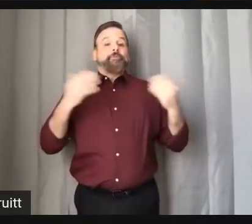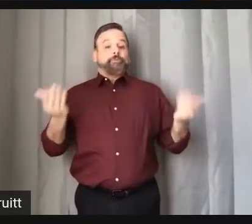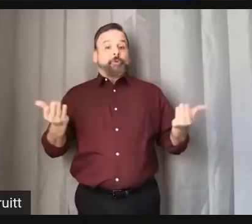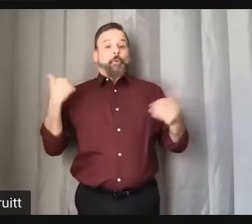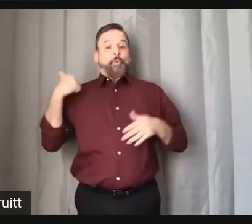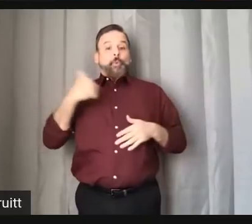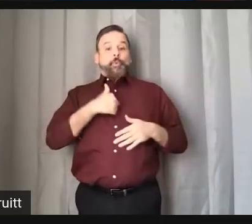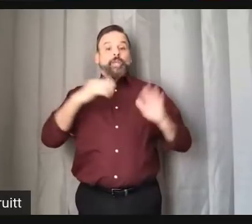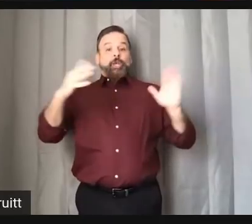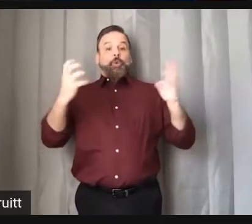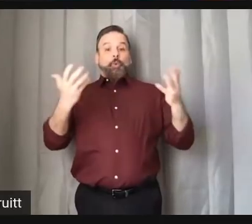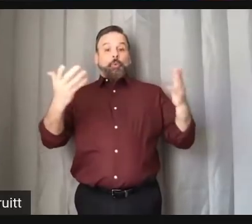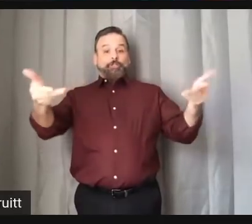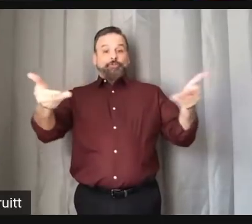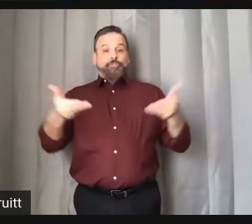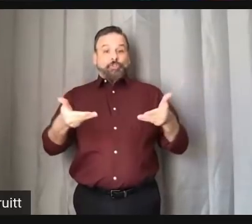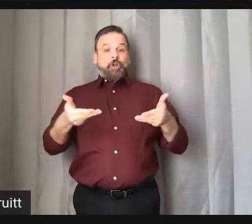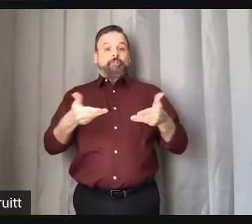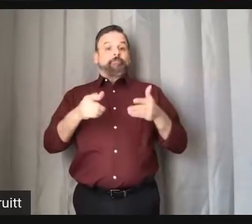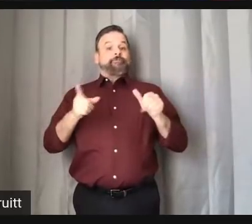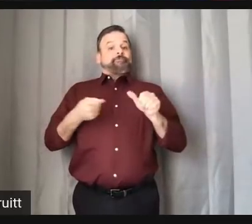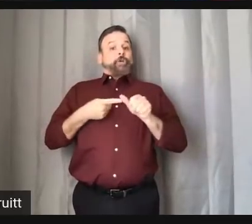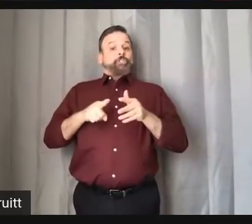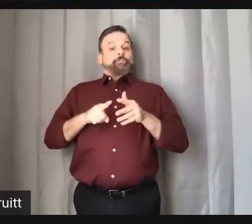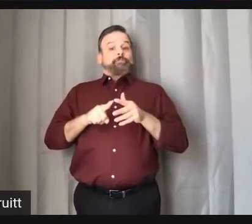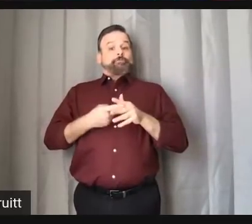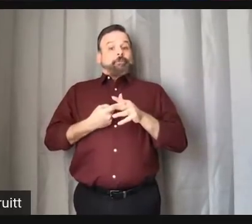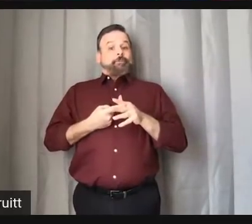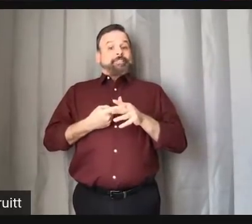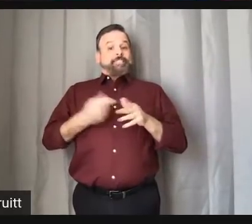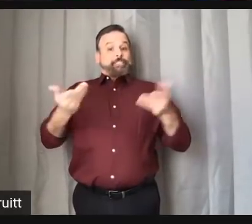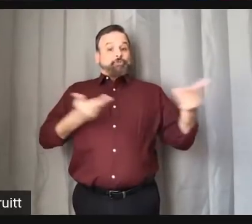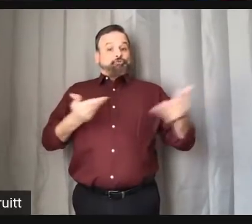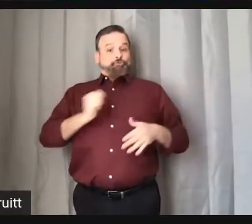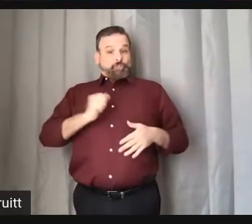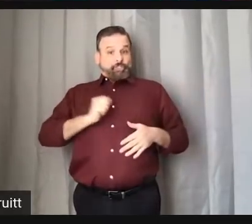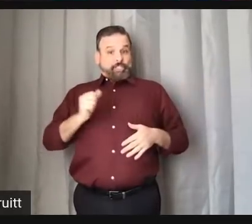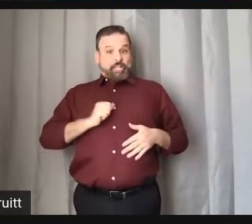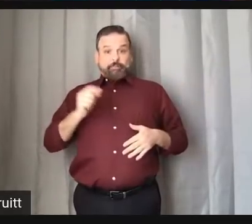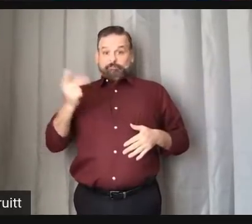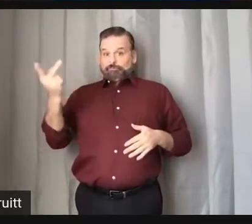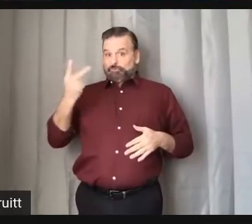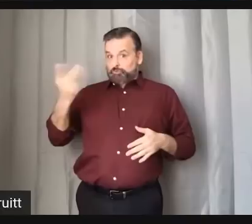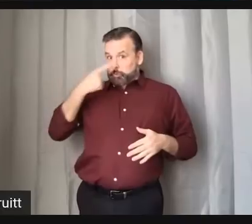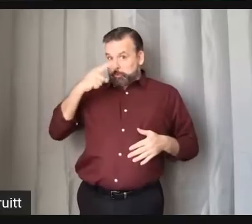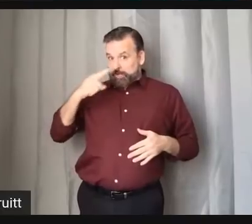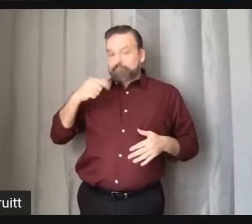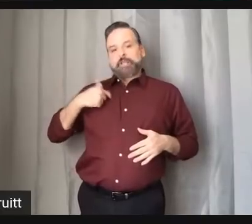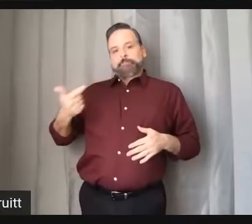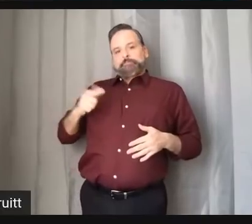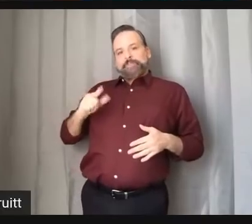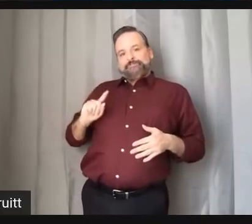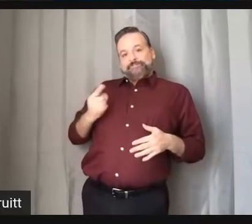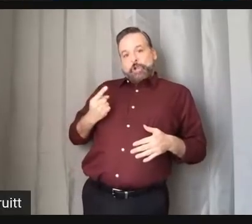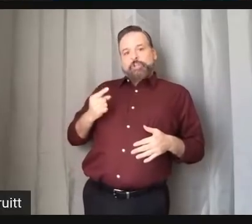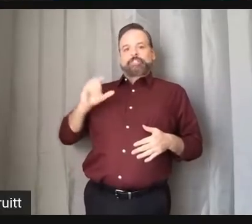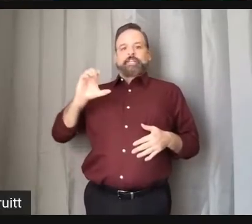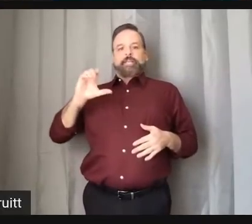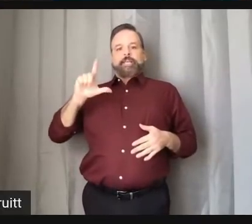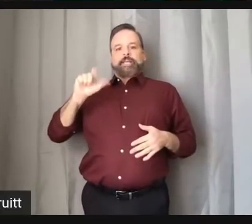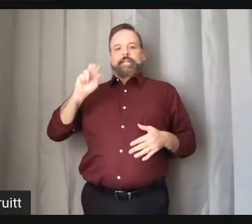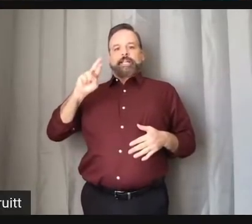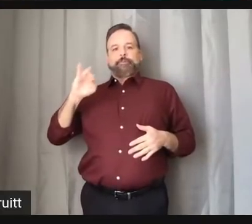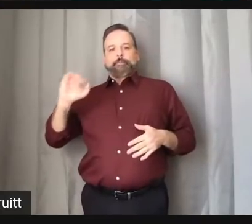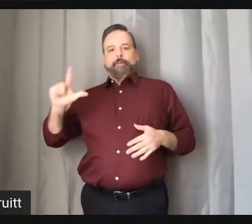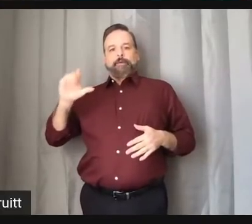we want to just start with introducing ourselves. You guys okay with that? Yeah. All right. So I'll go first. I'm Claribel A. Ortega.